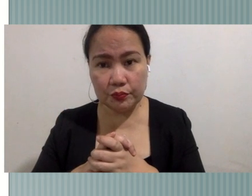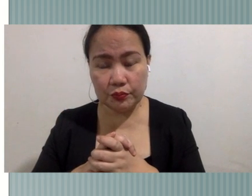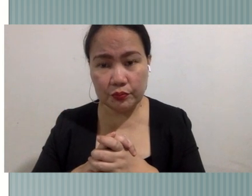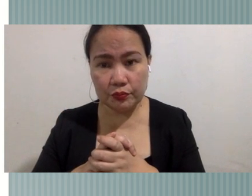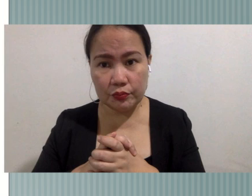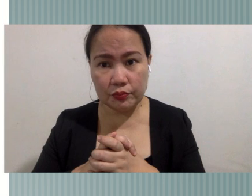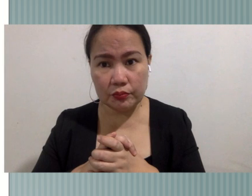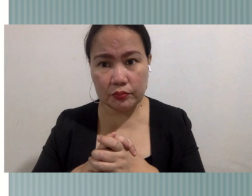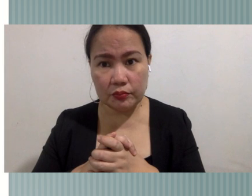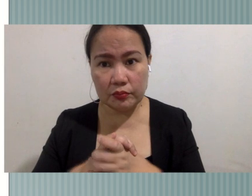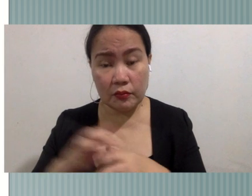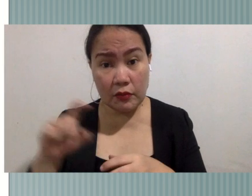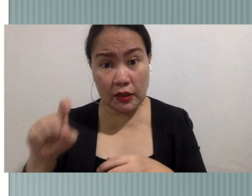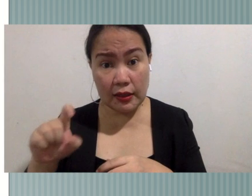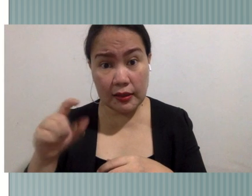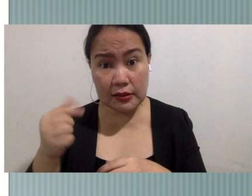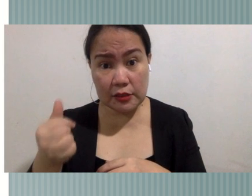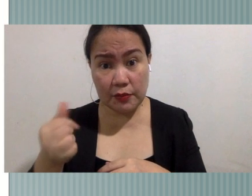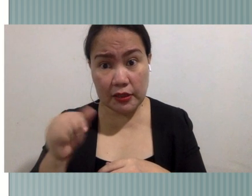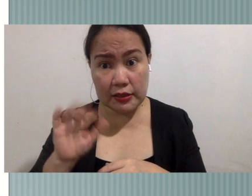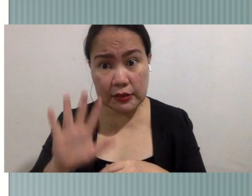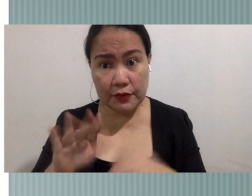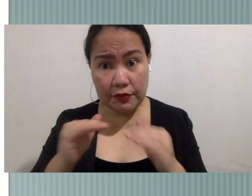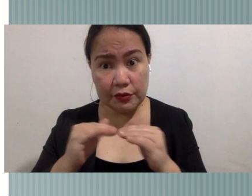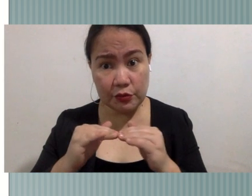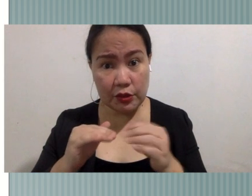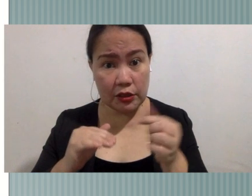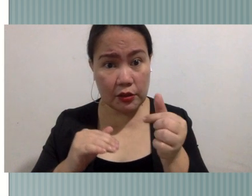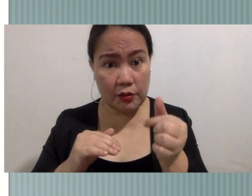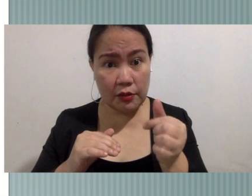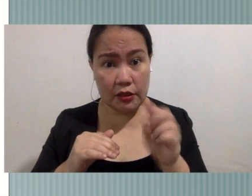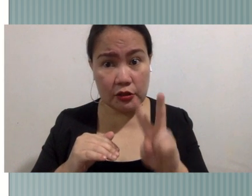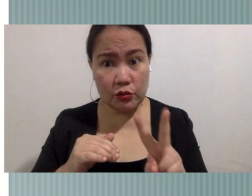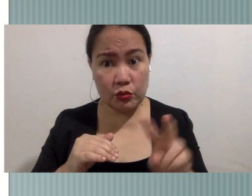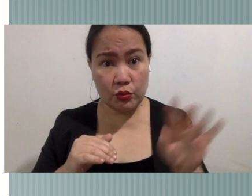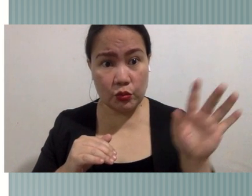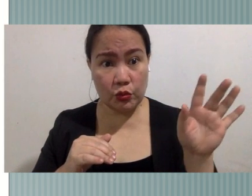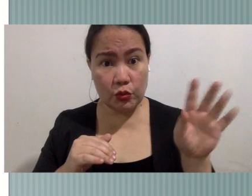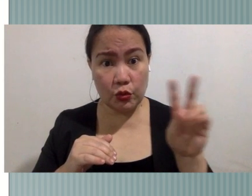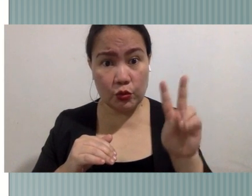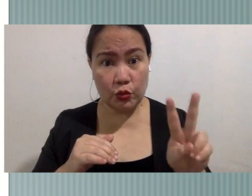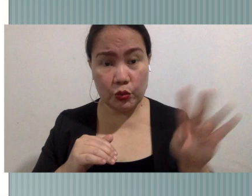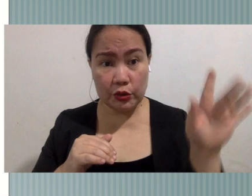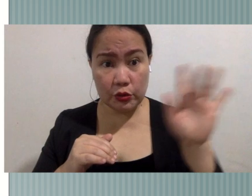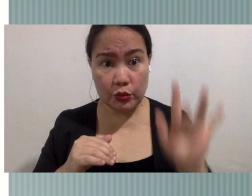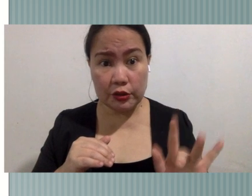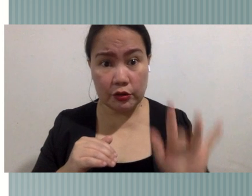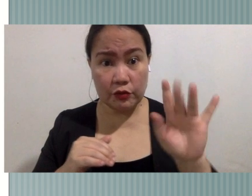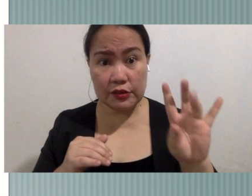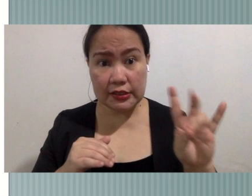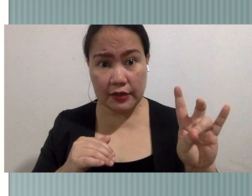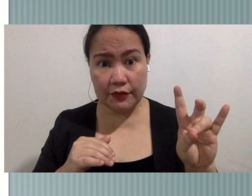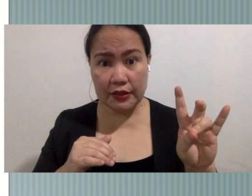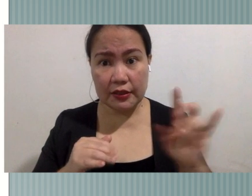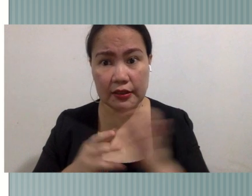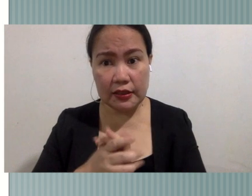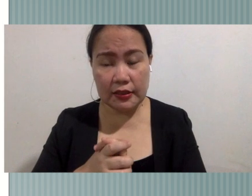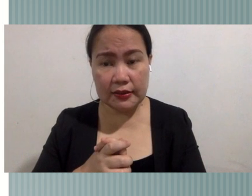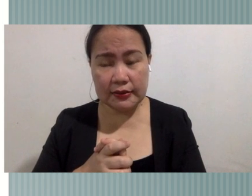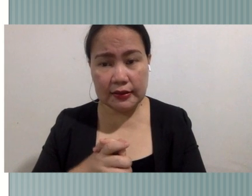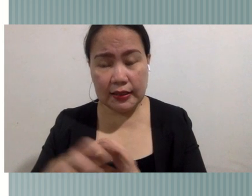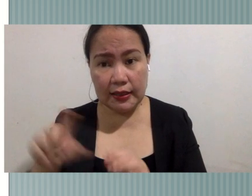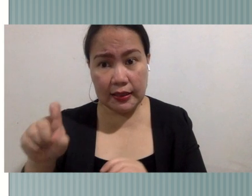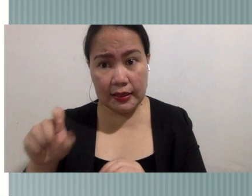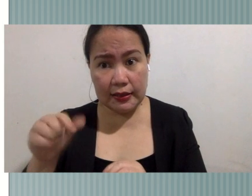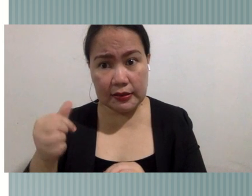Yung x plus 5 is equal to 2 square root of 7. At yung pangalawang equation natin,